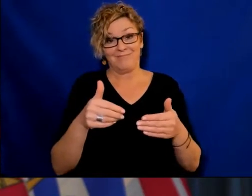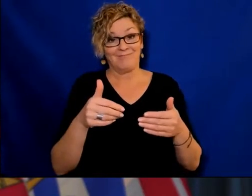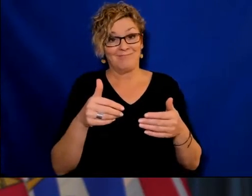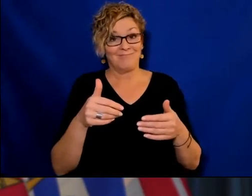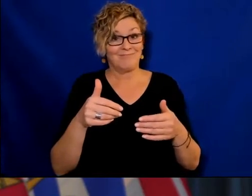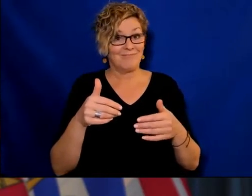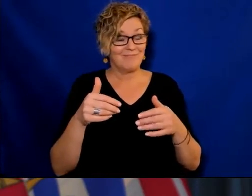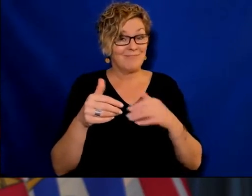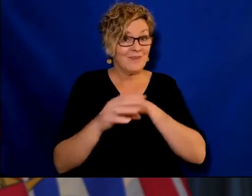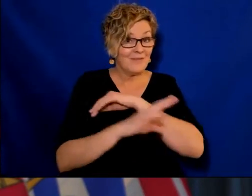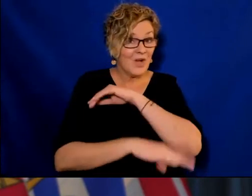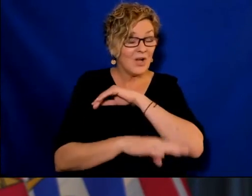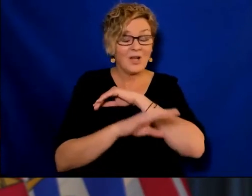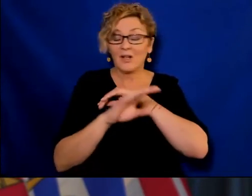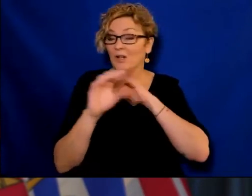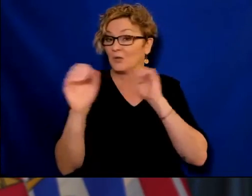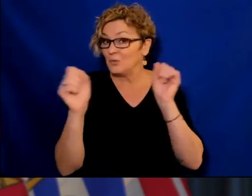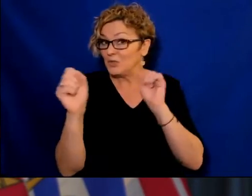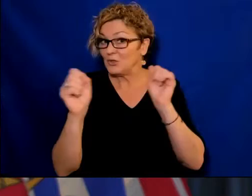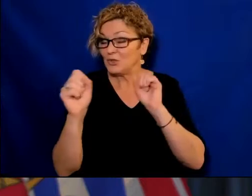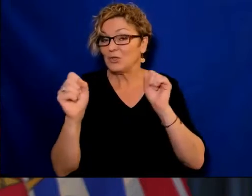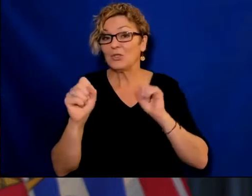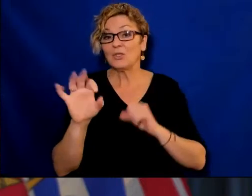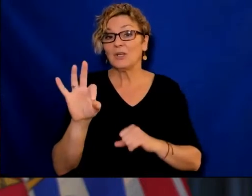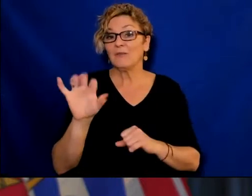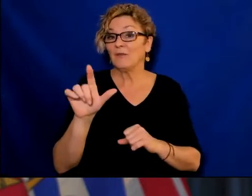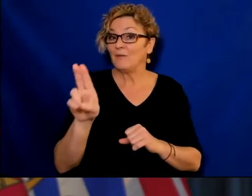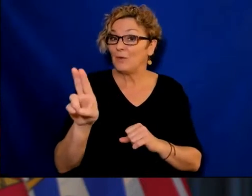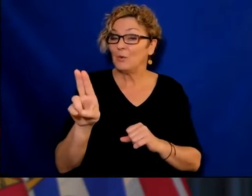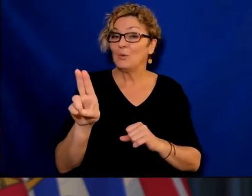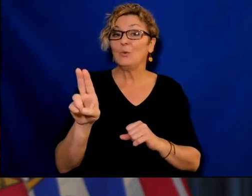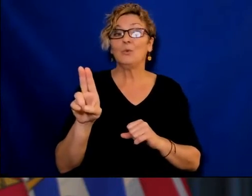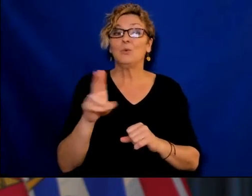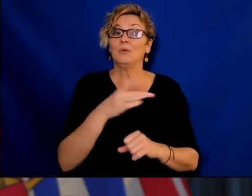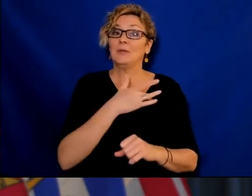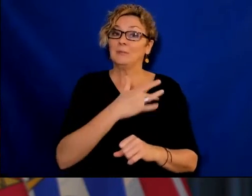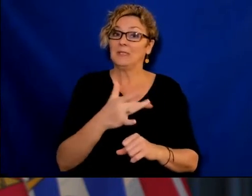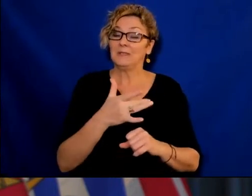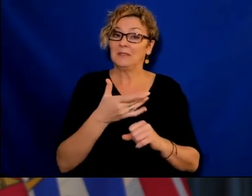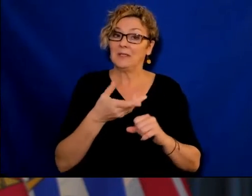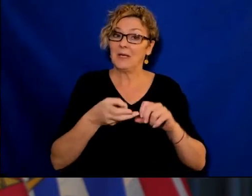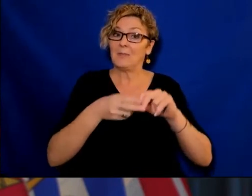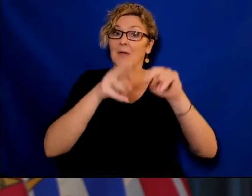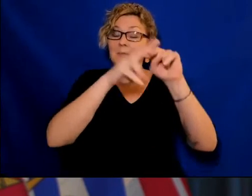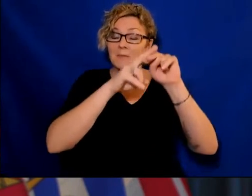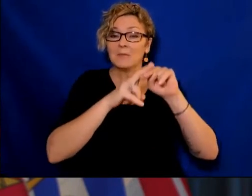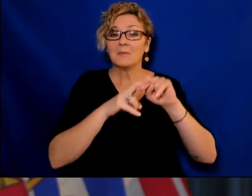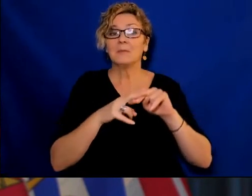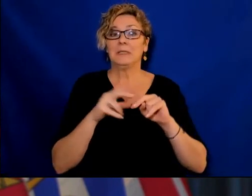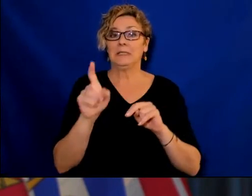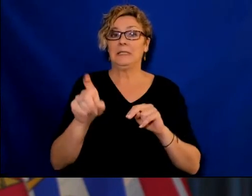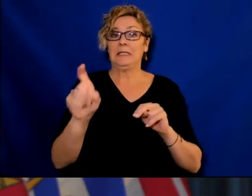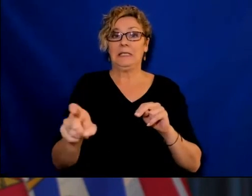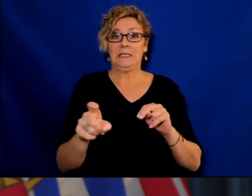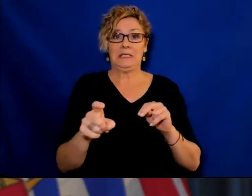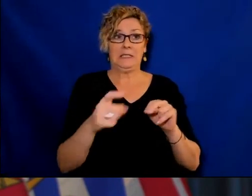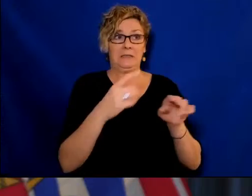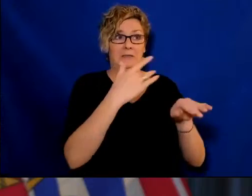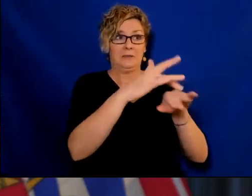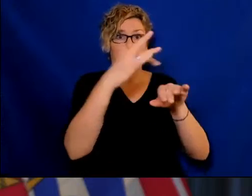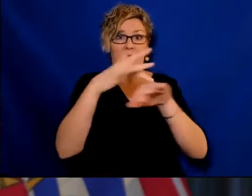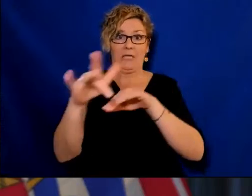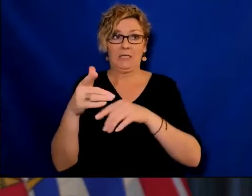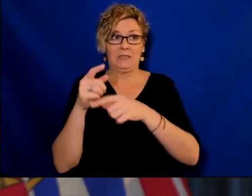and we're now, of course, seeing a surge in COVID patients as well. So there's many considerations that we have. From